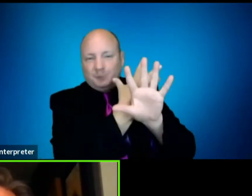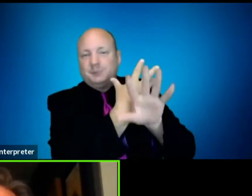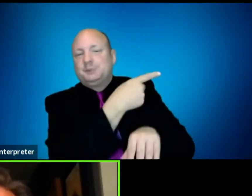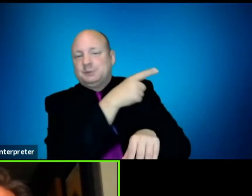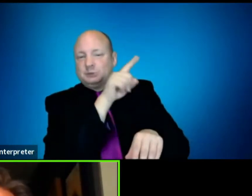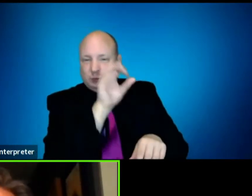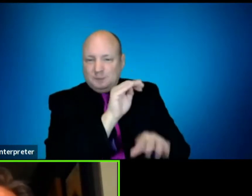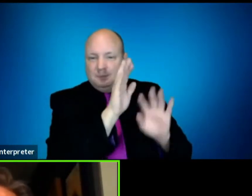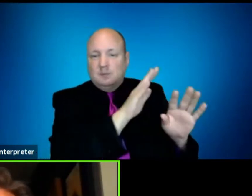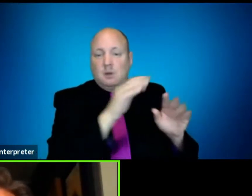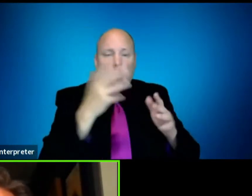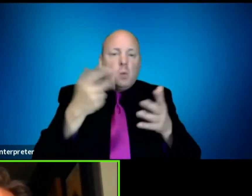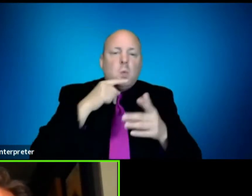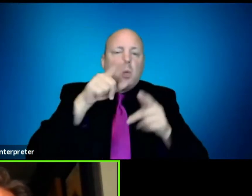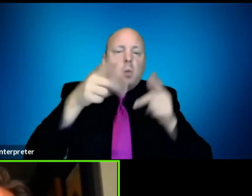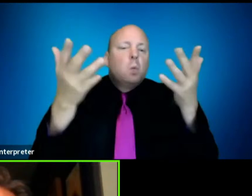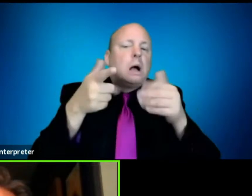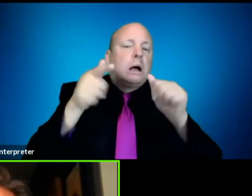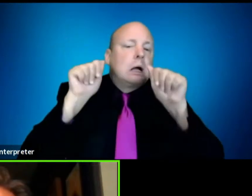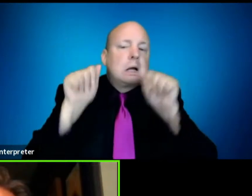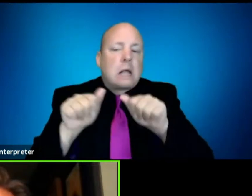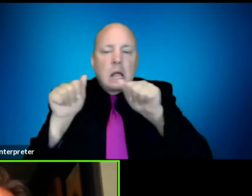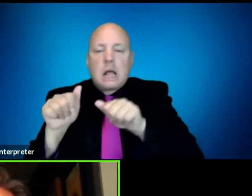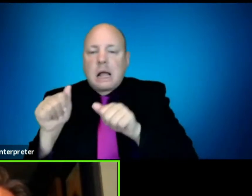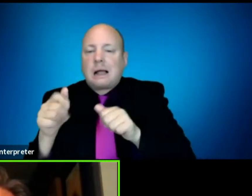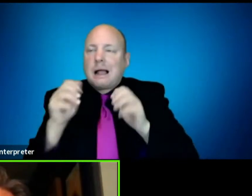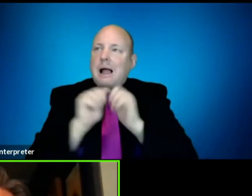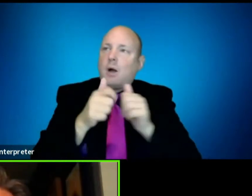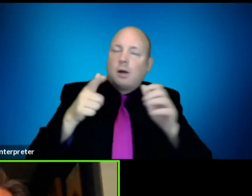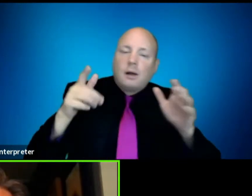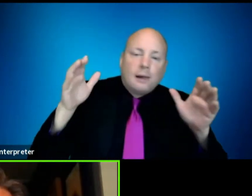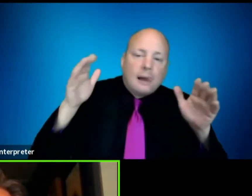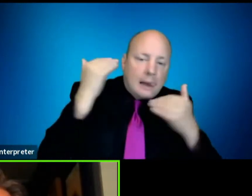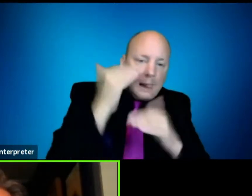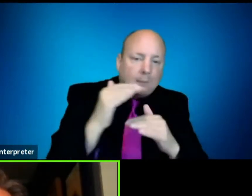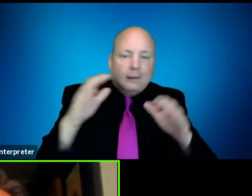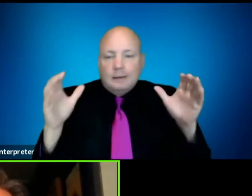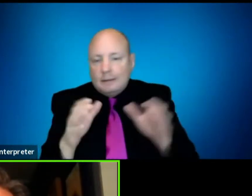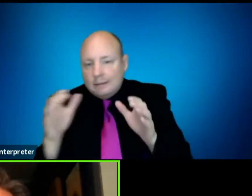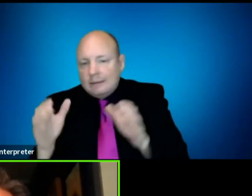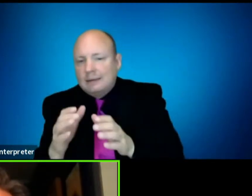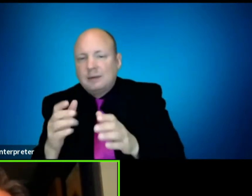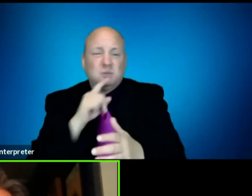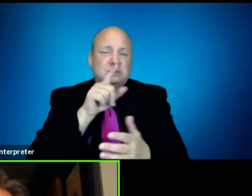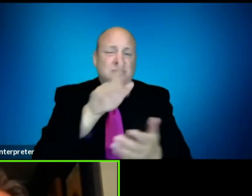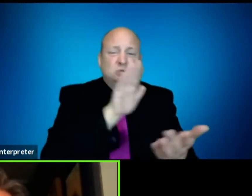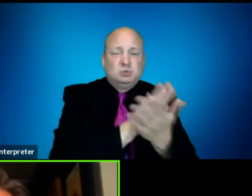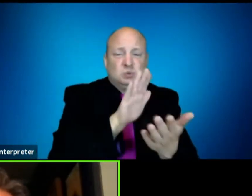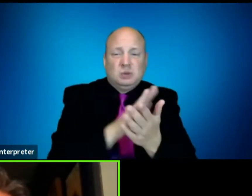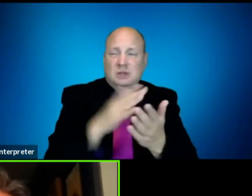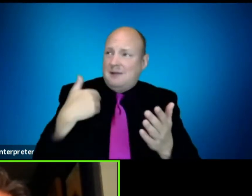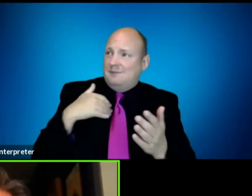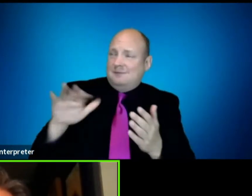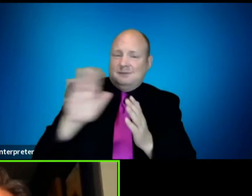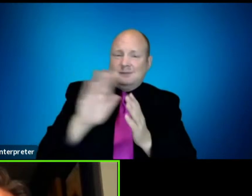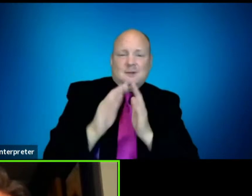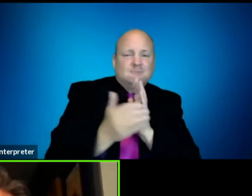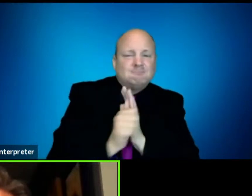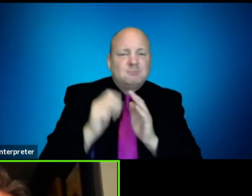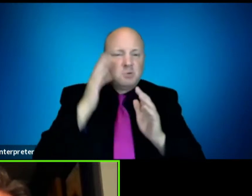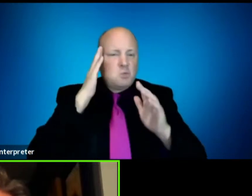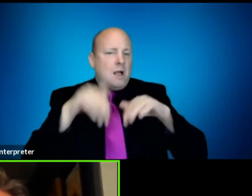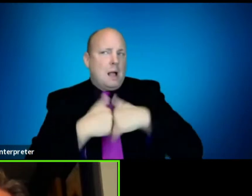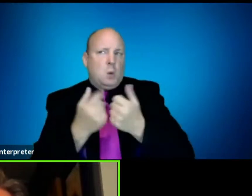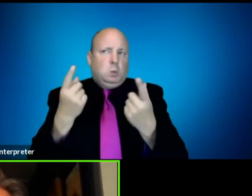our educators are very capable of implementing these safety measures to prevent spread in schools, to make sure that schools are one of the safest parts of students